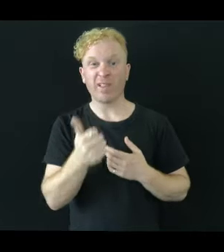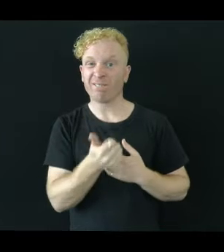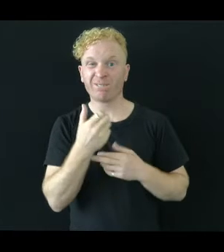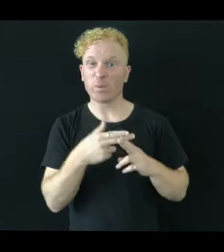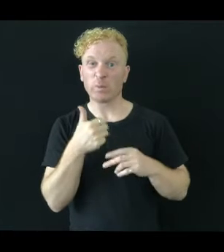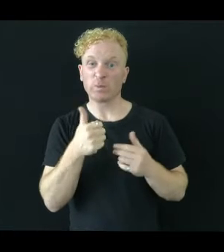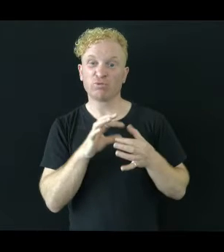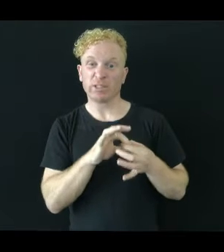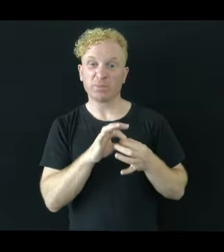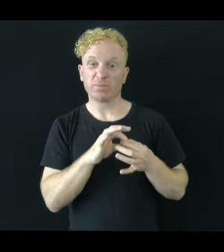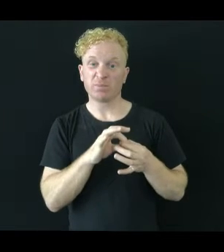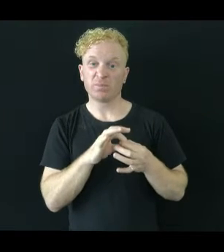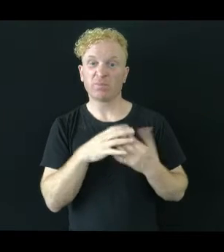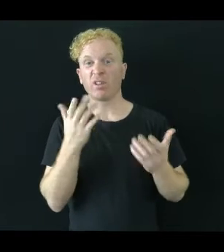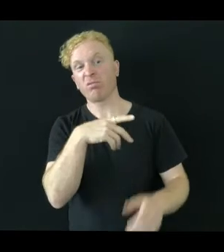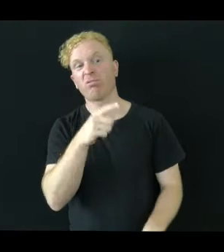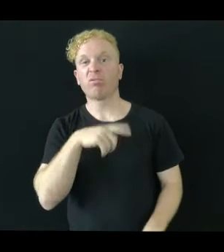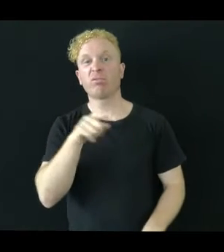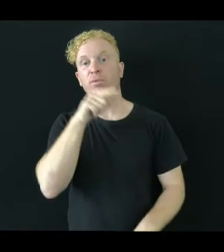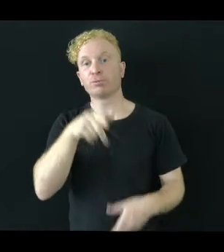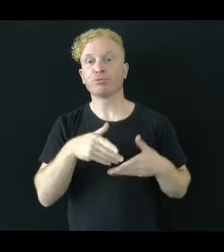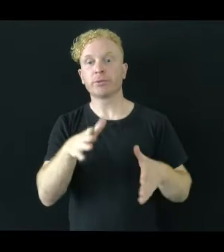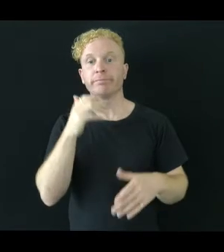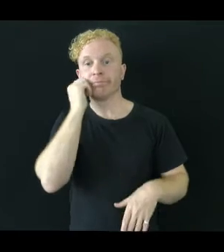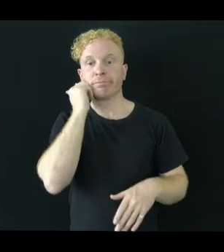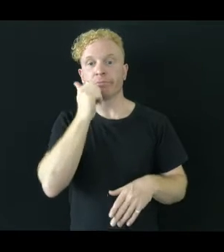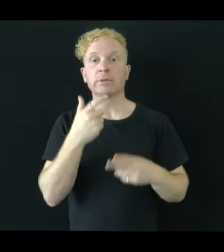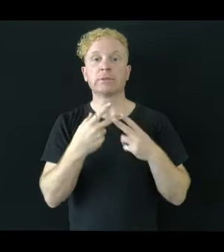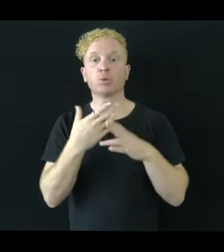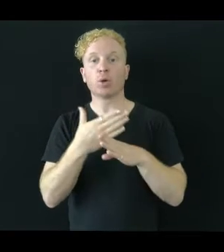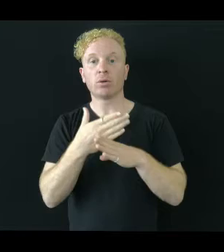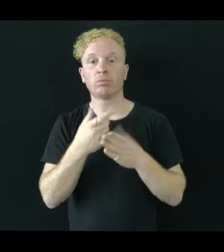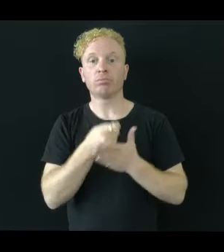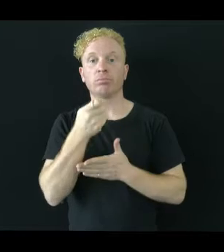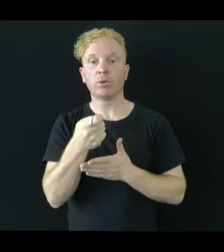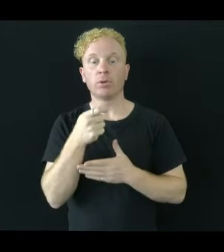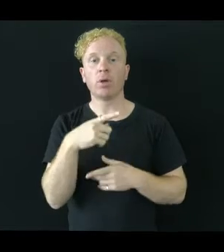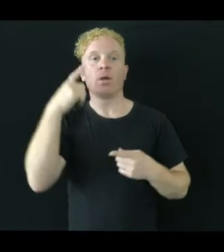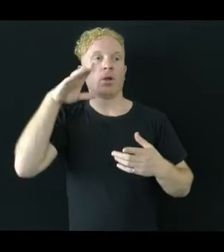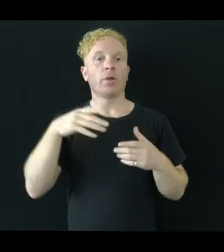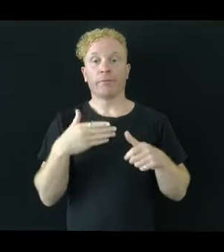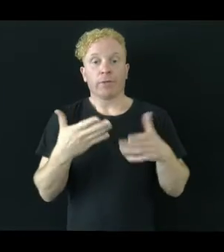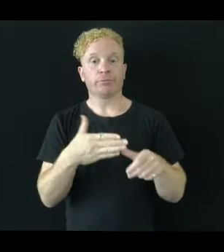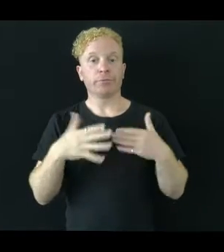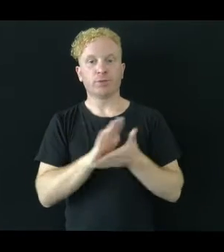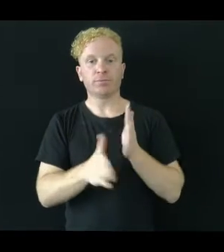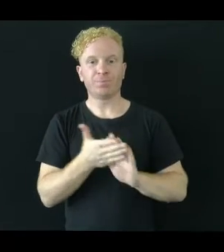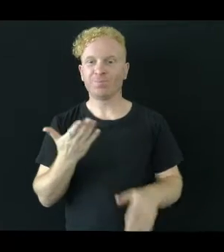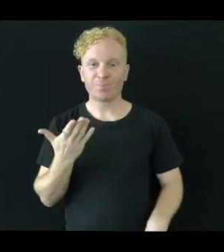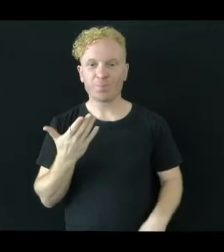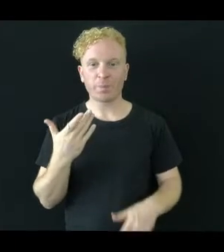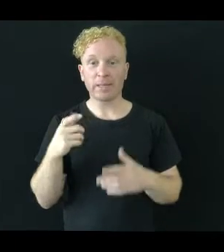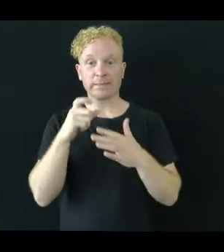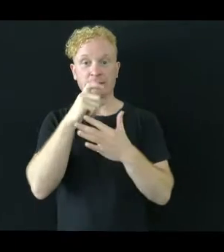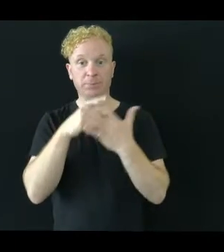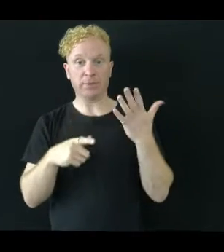enough for a relationship, but hey, go down the street, see a sex worker, and there's your answer. And I think the Disability